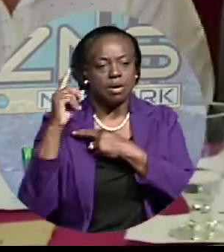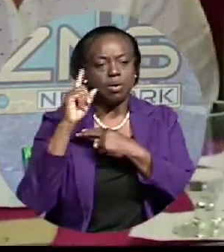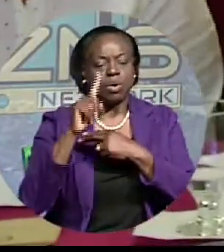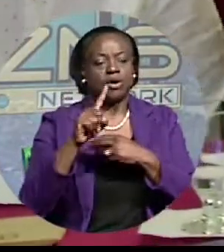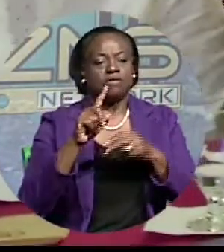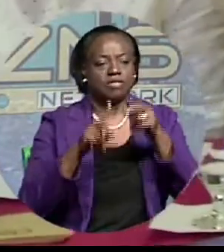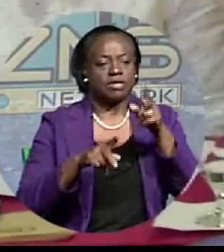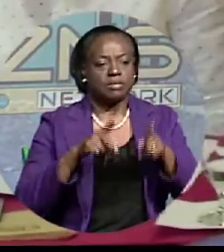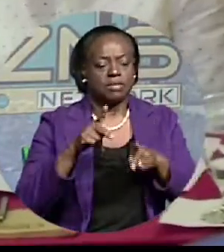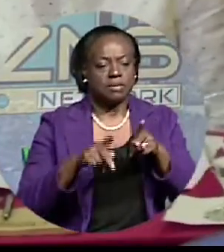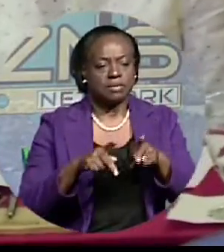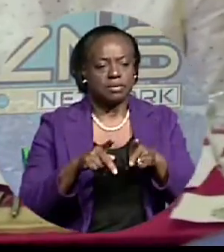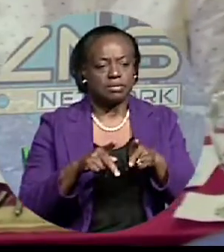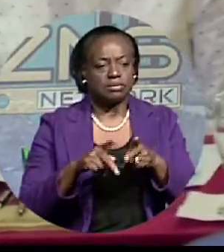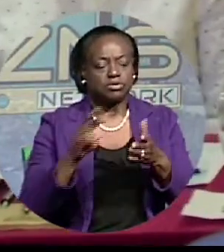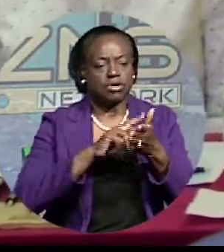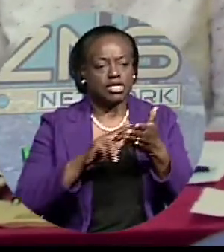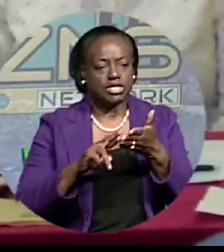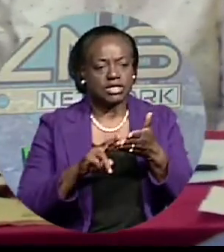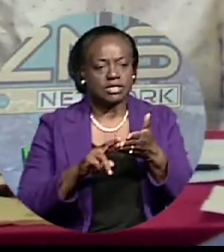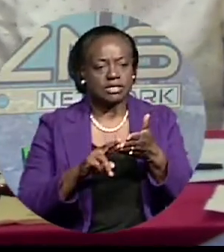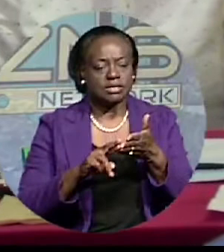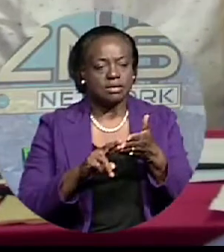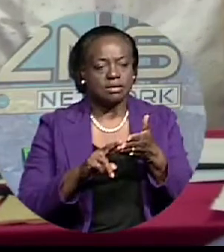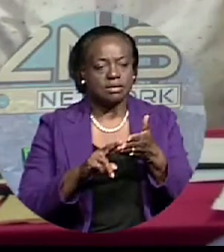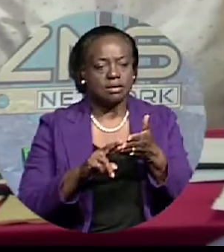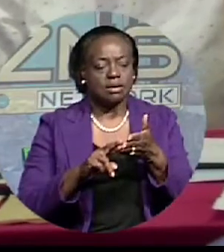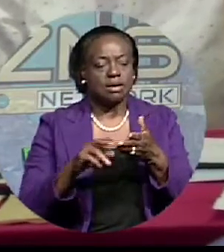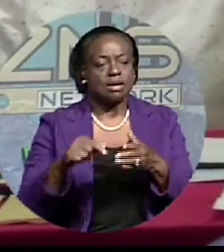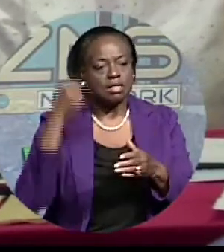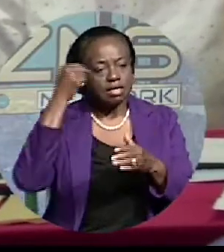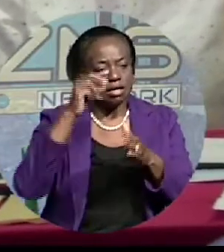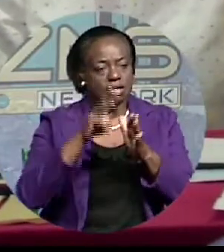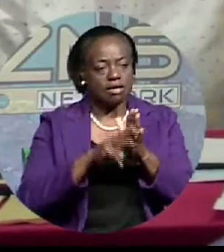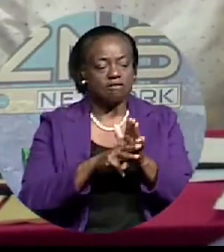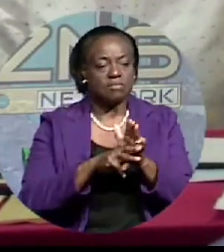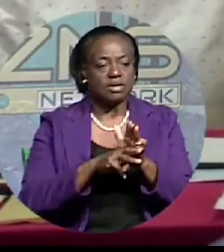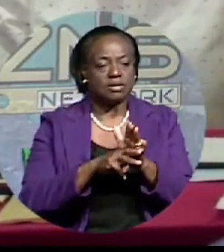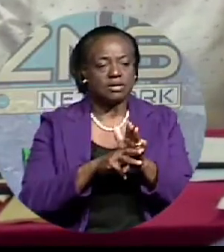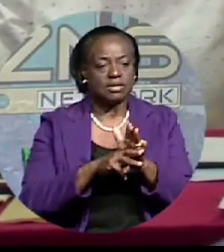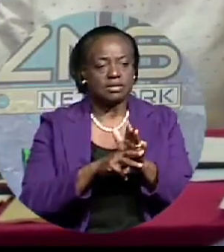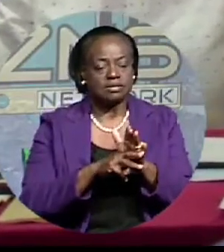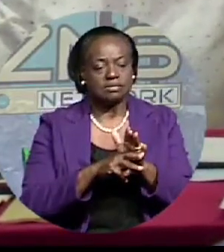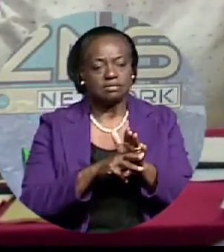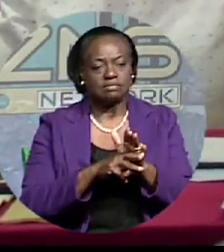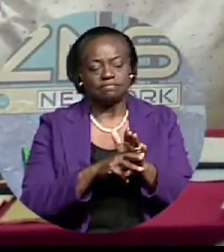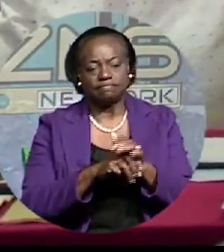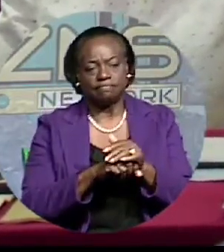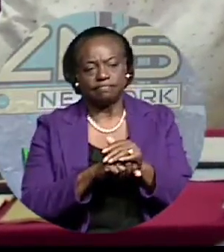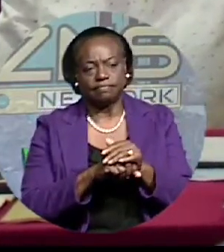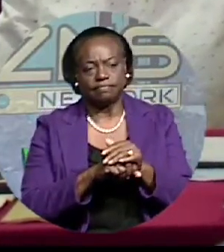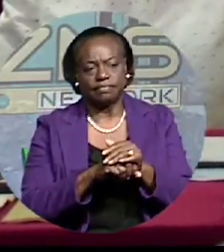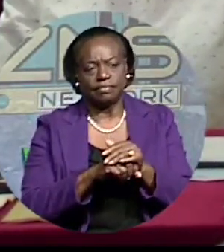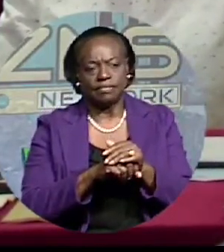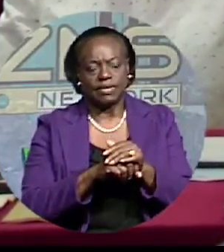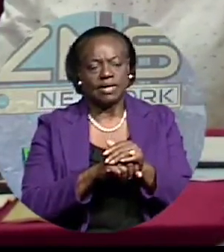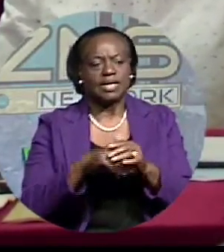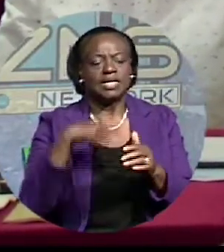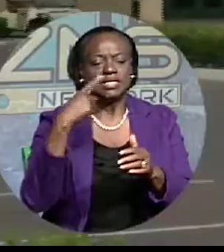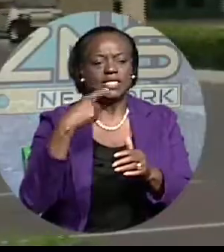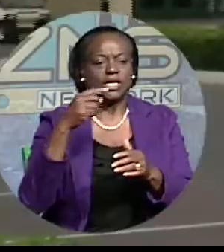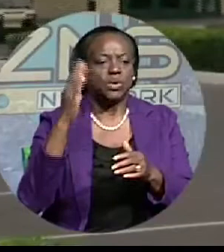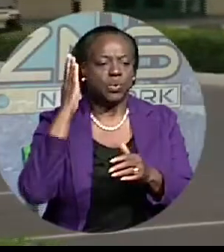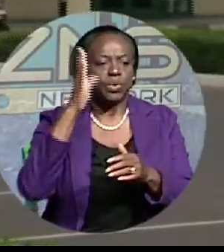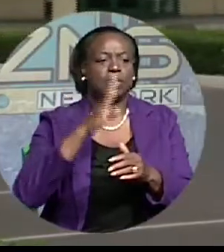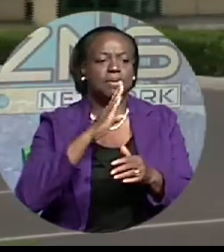people applied to register, and the government has done a very good job in getting those registrations actually through the system. The expert says he could be back in